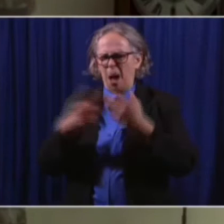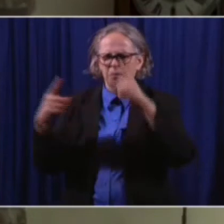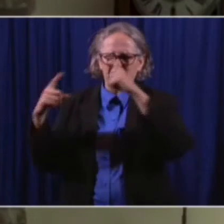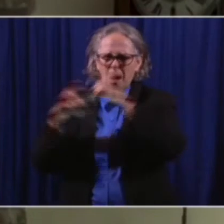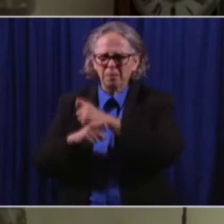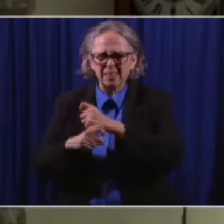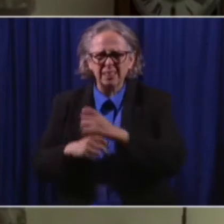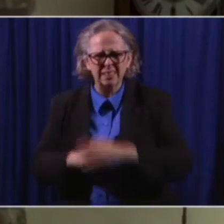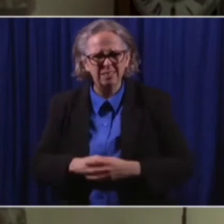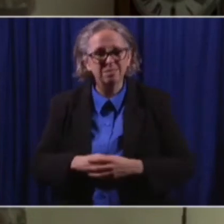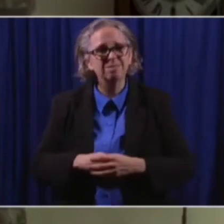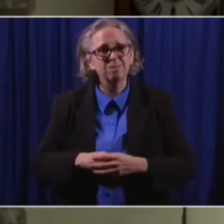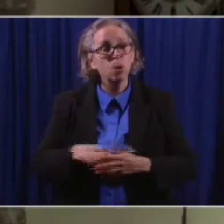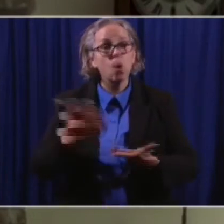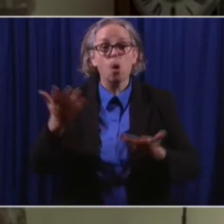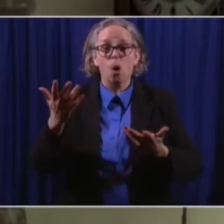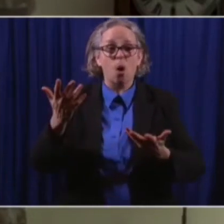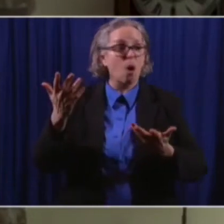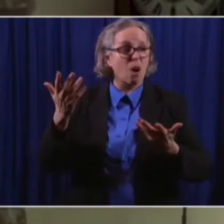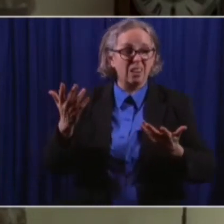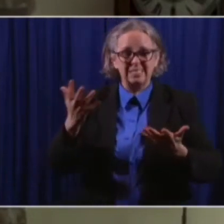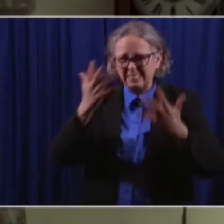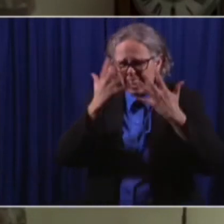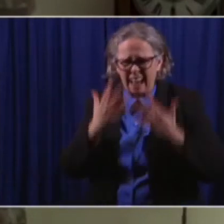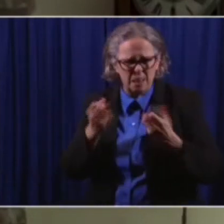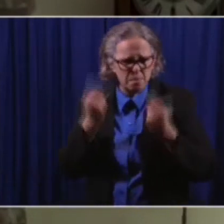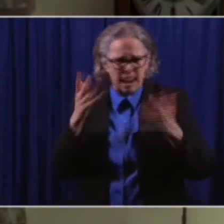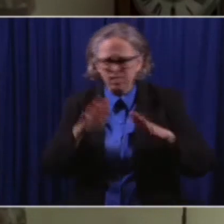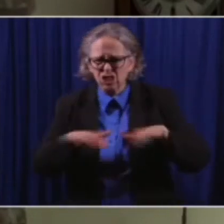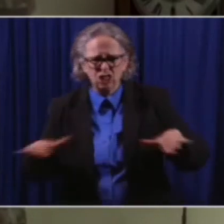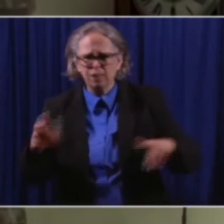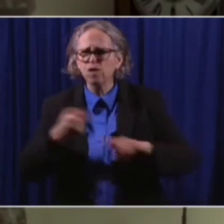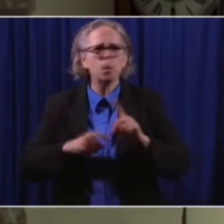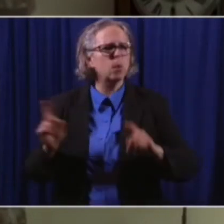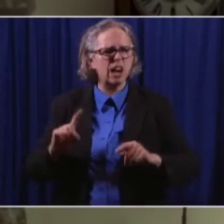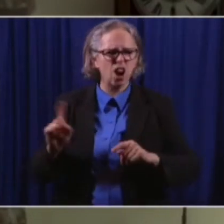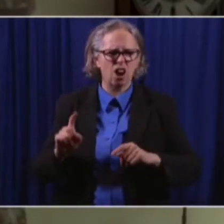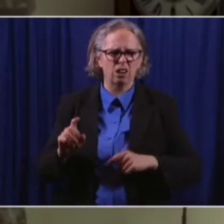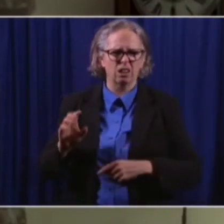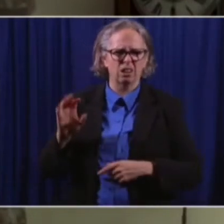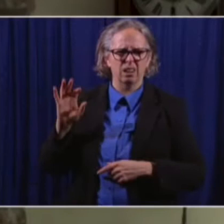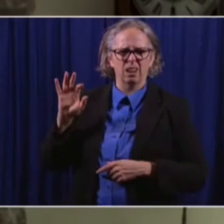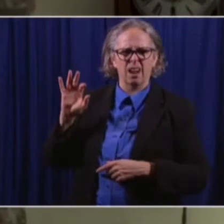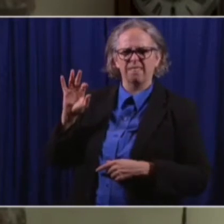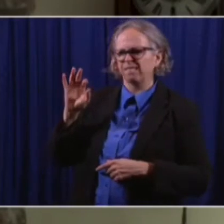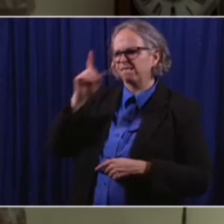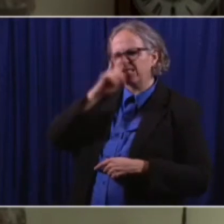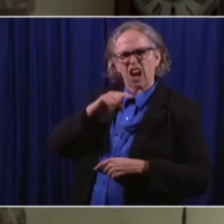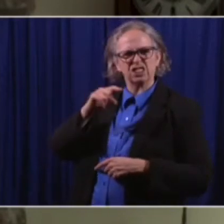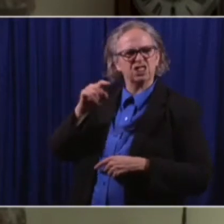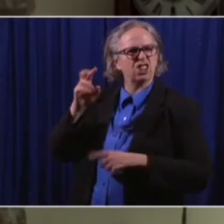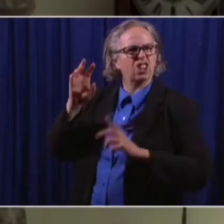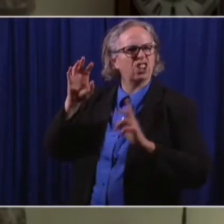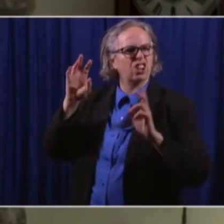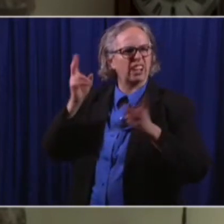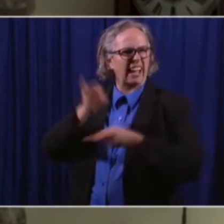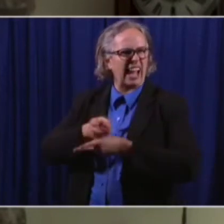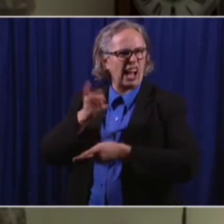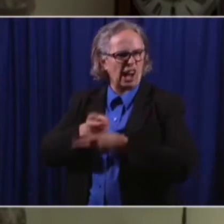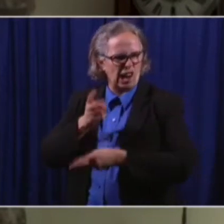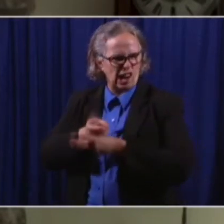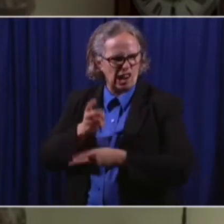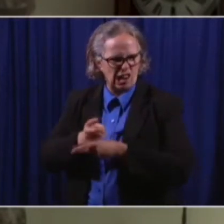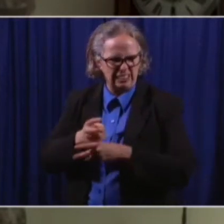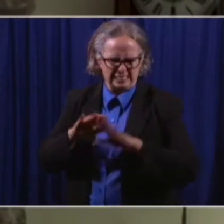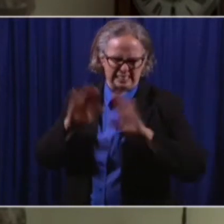these children are from Ohio's foster care system. Almost half of teenagers who are in foster